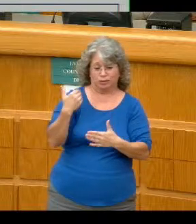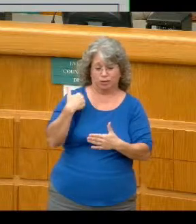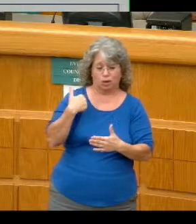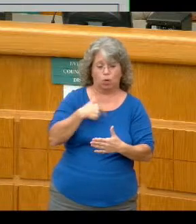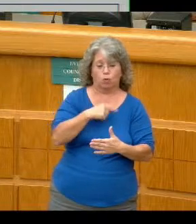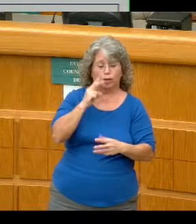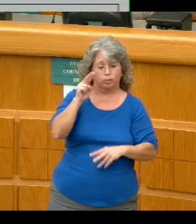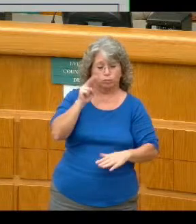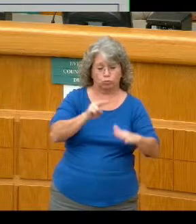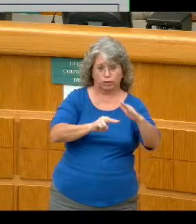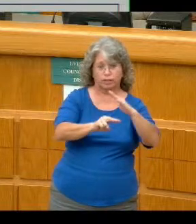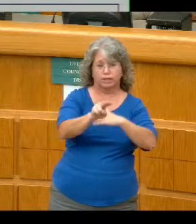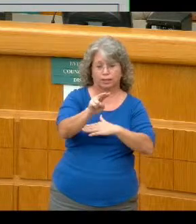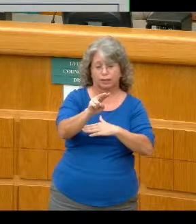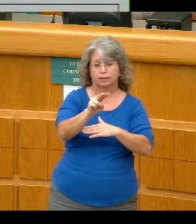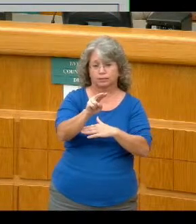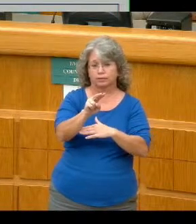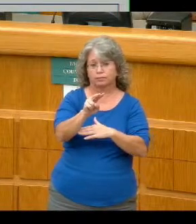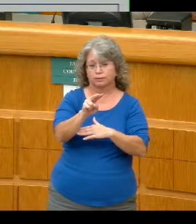we predicted